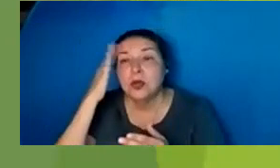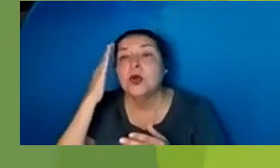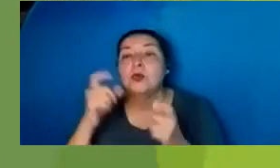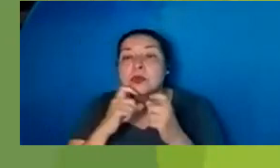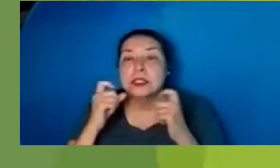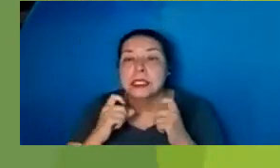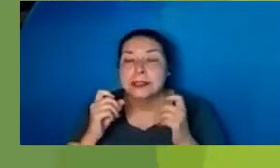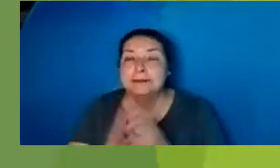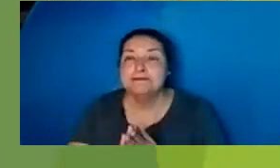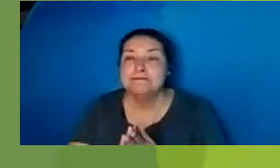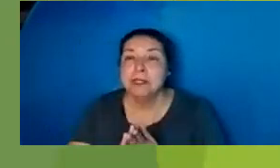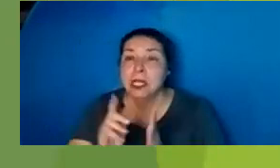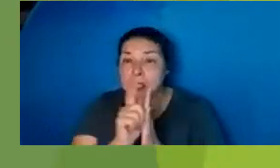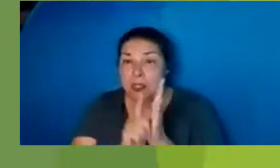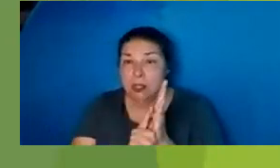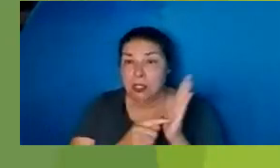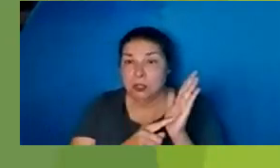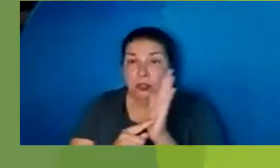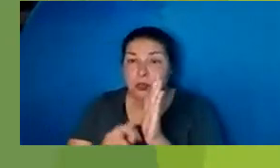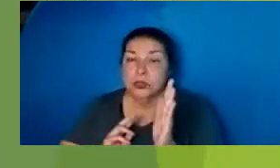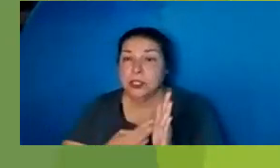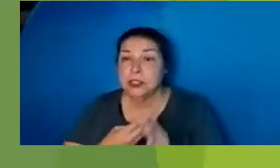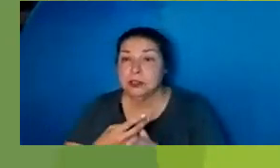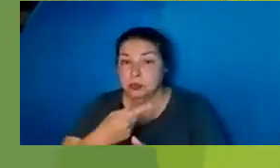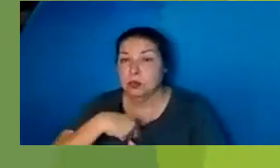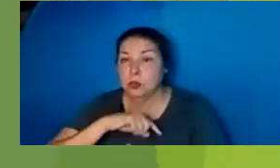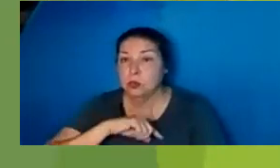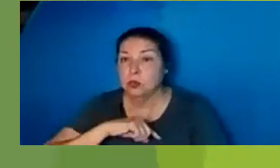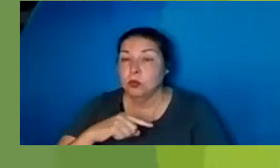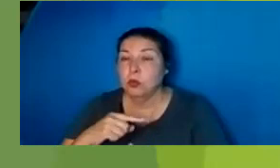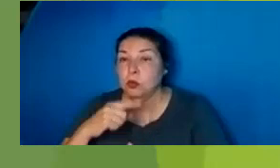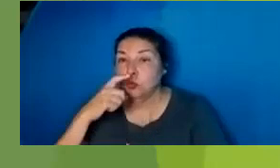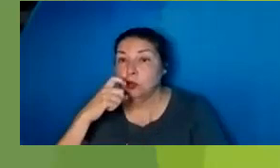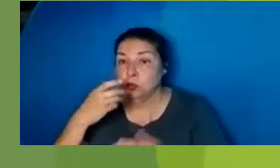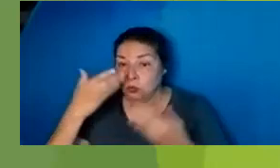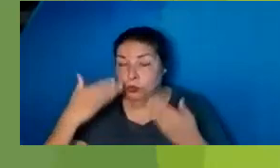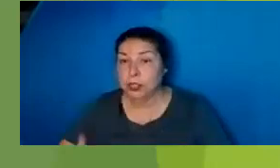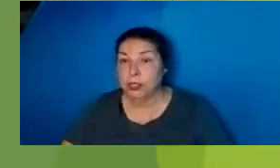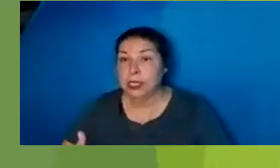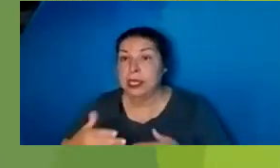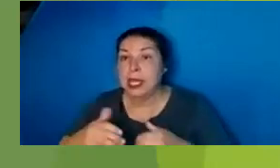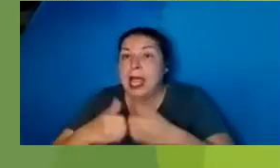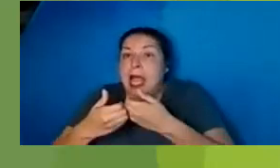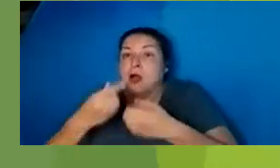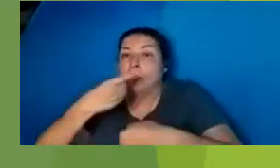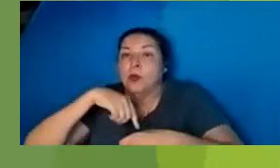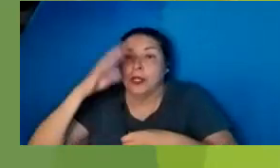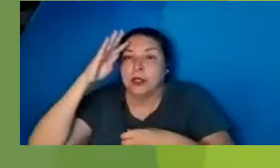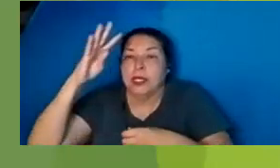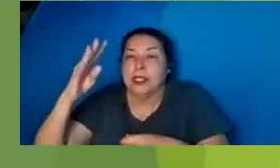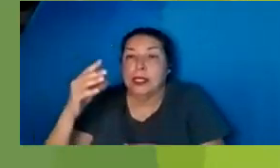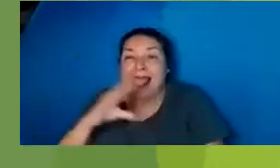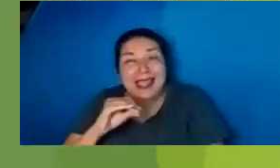The law shows us who we really are and that what we're really made of. And if we hear it